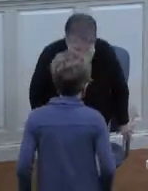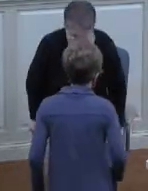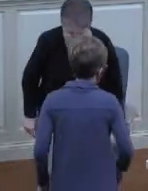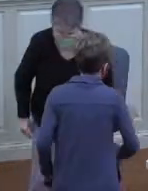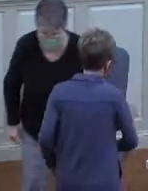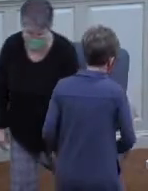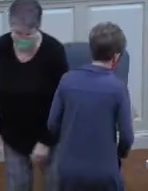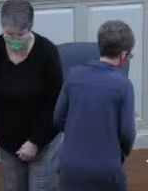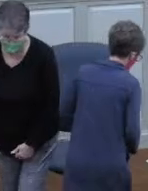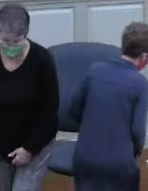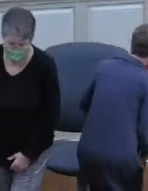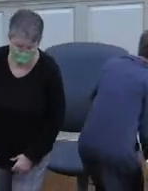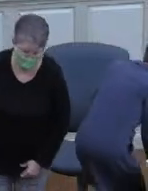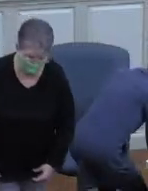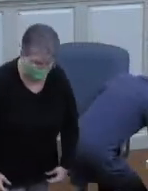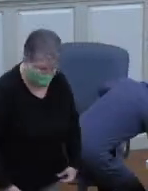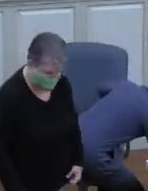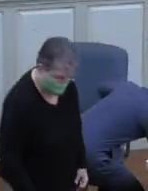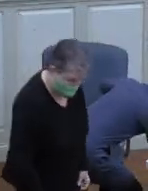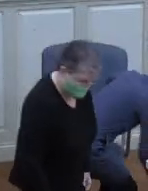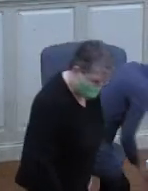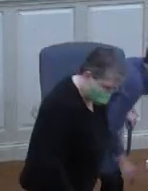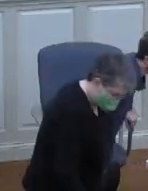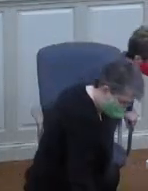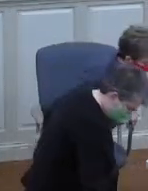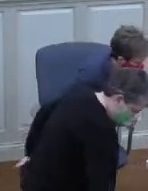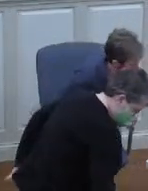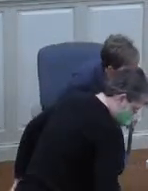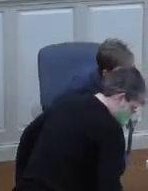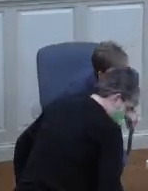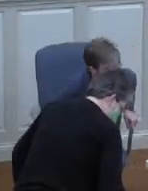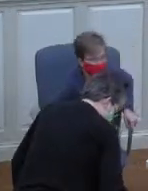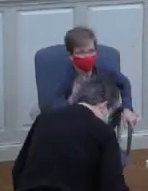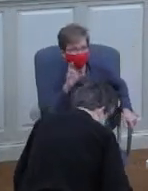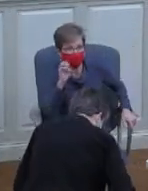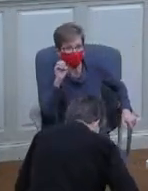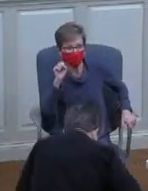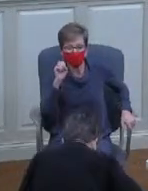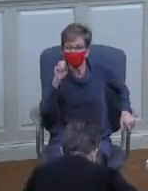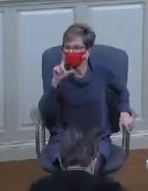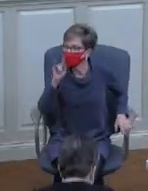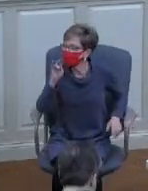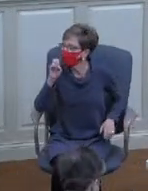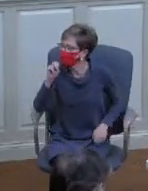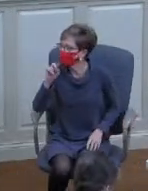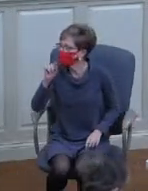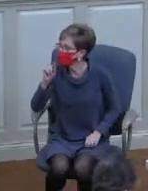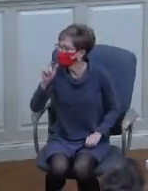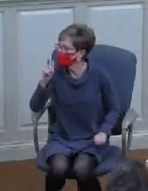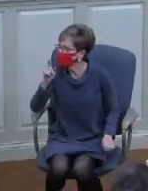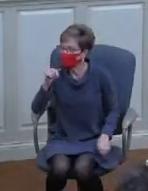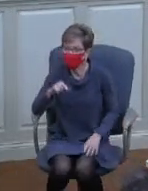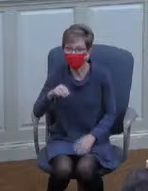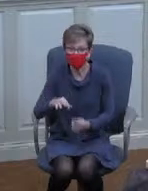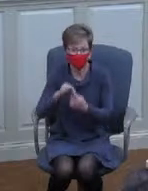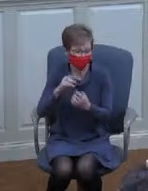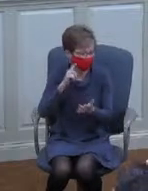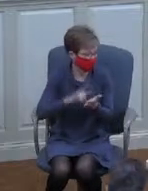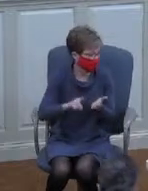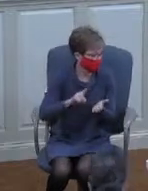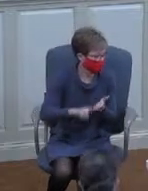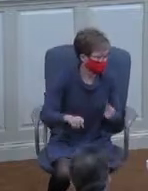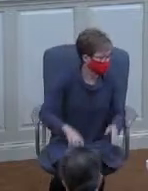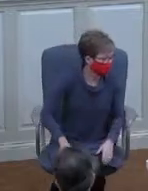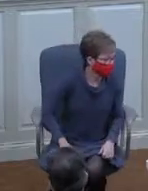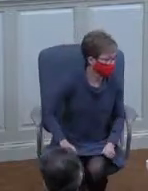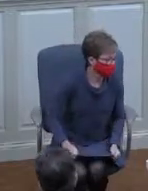Item 8 is resolution number 2021. This is the Special Inspection and Geotechnical